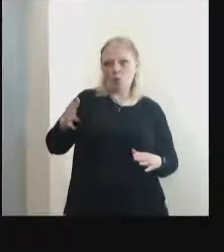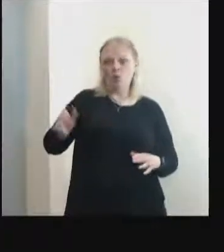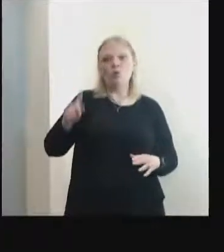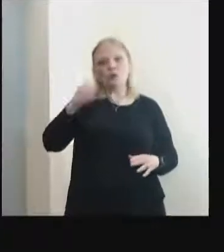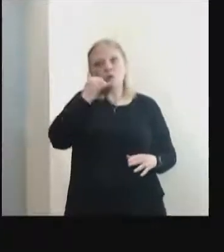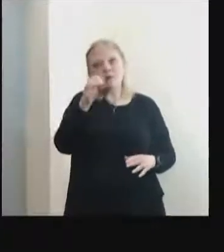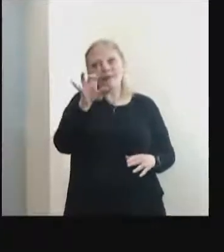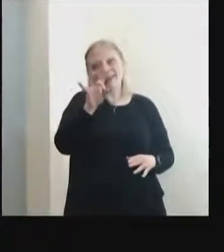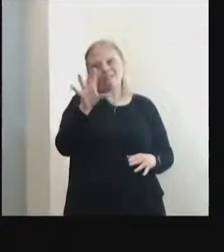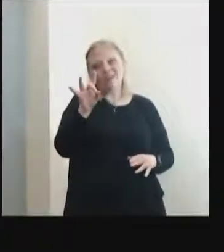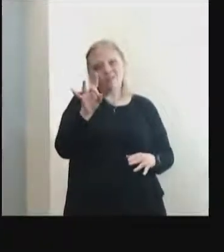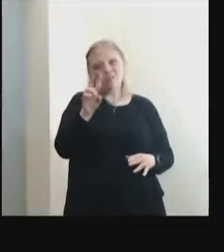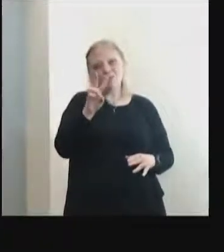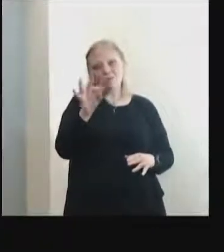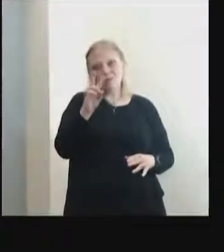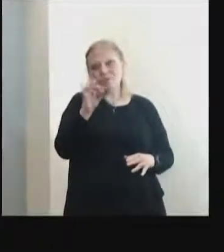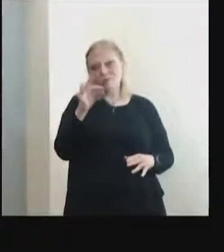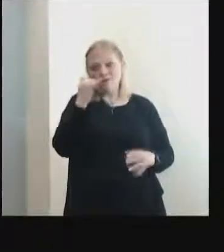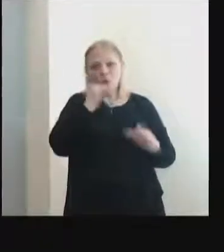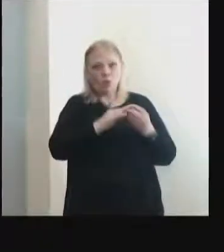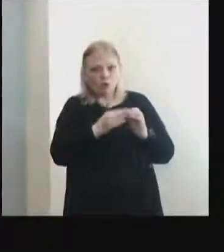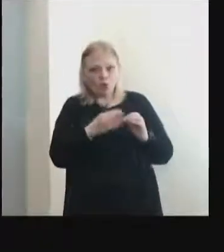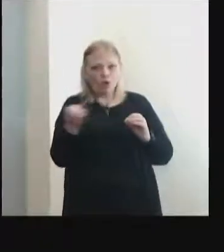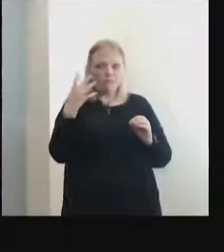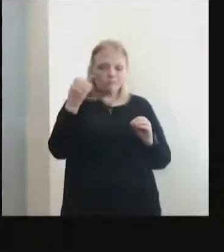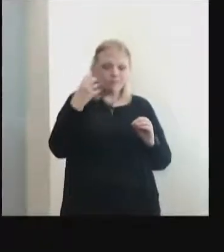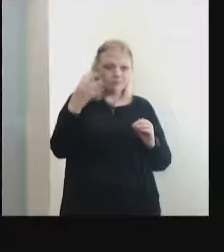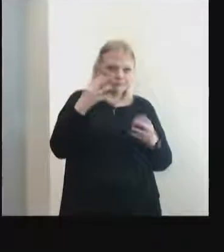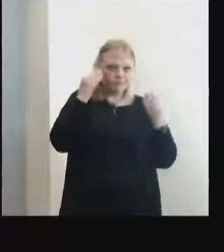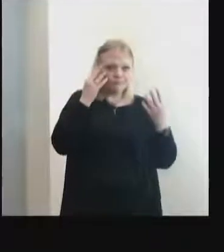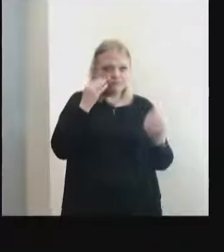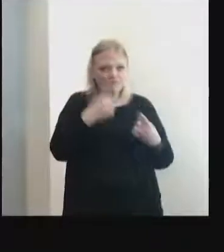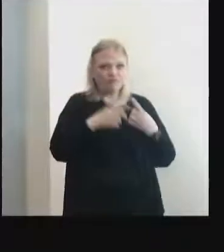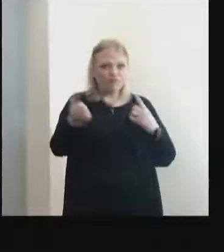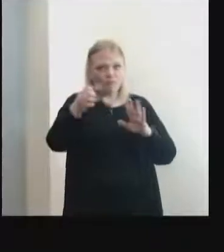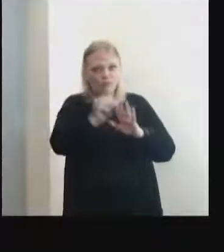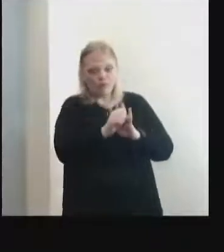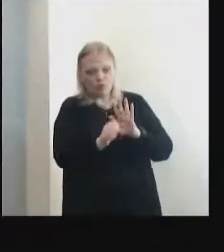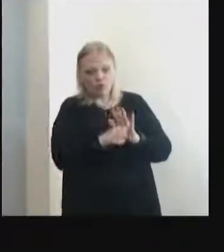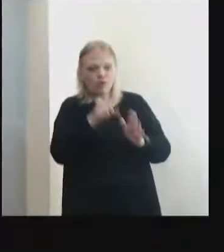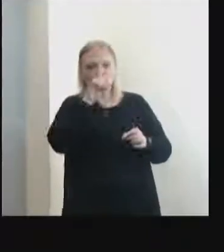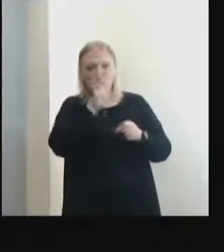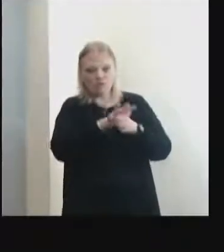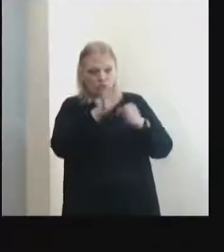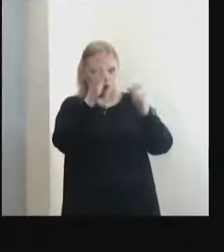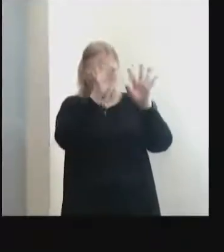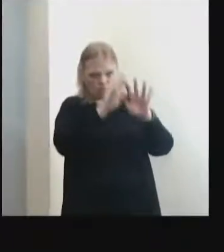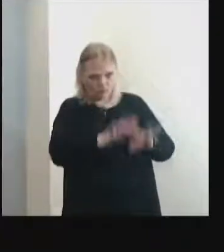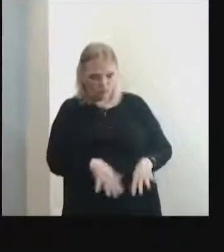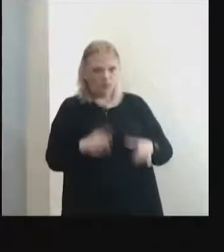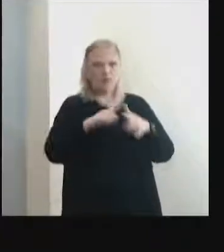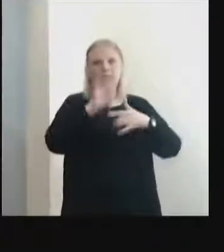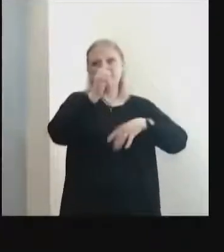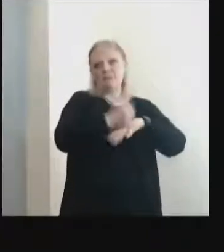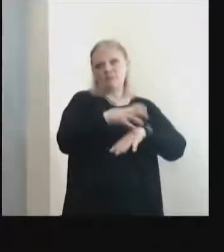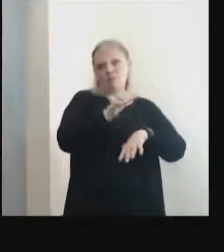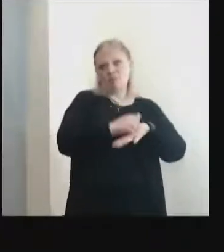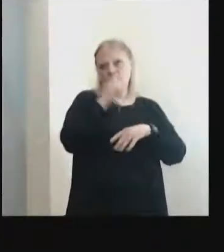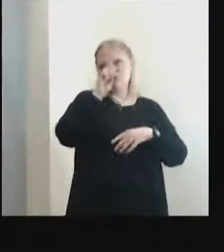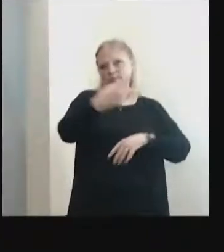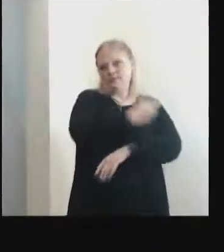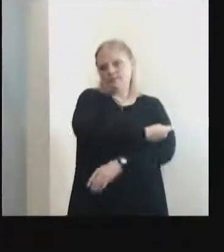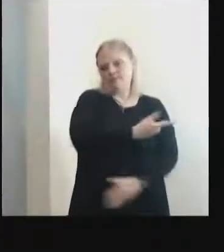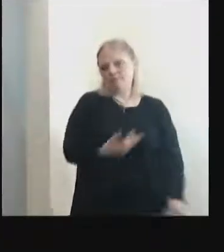our 858-2929 number. They would give us their information from the other state. We'd confirm it, and then we'd set up a date for their second